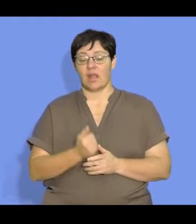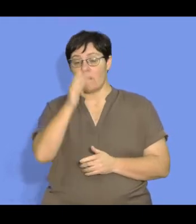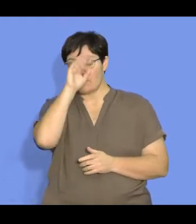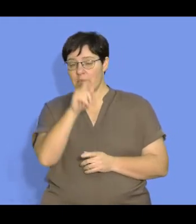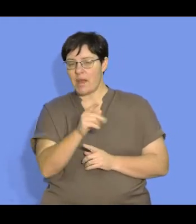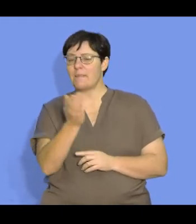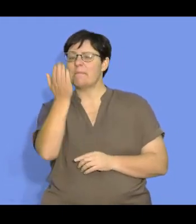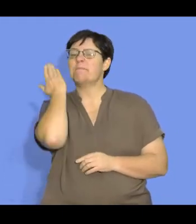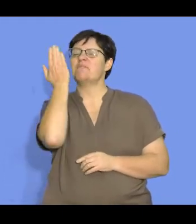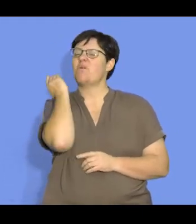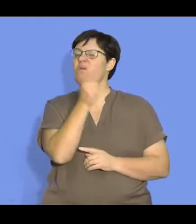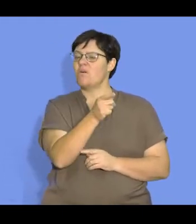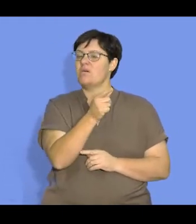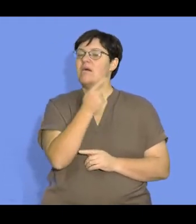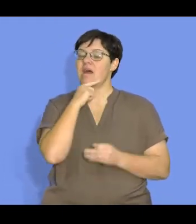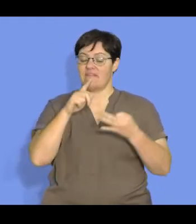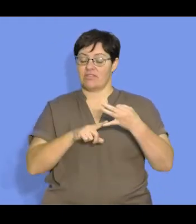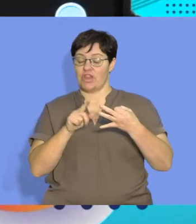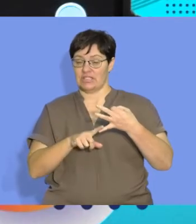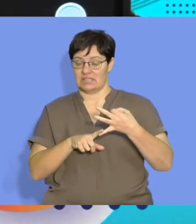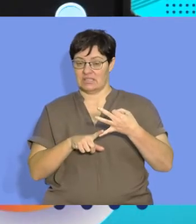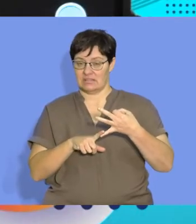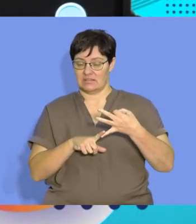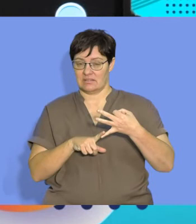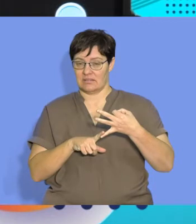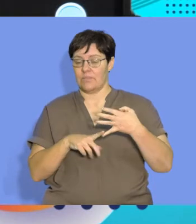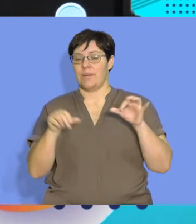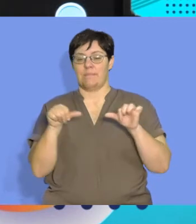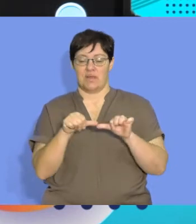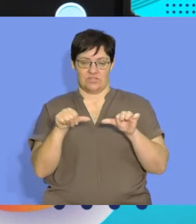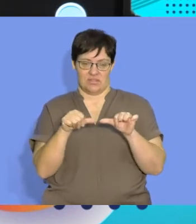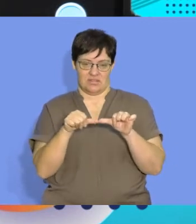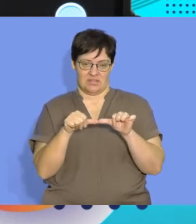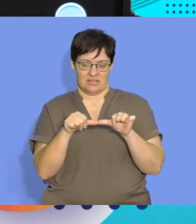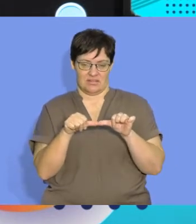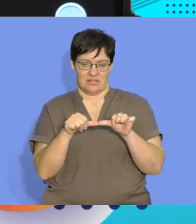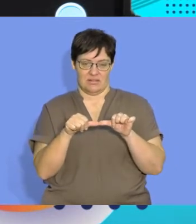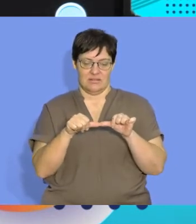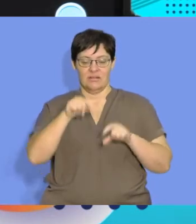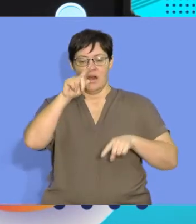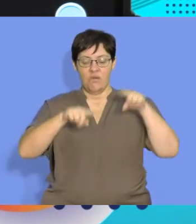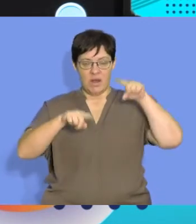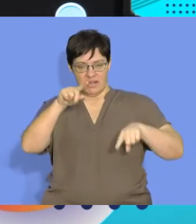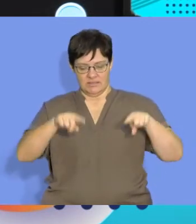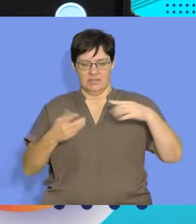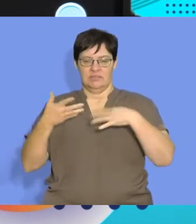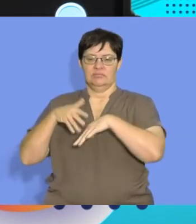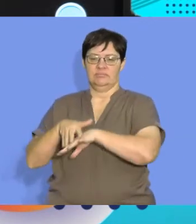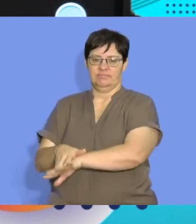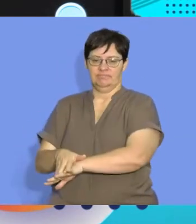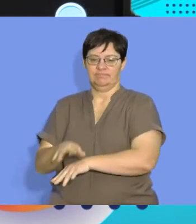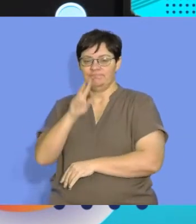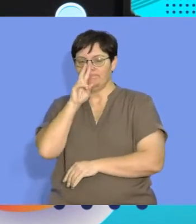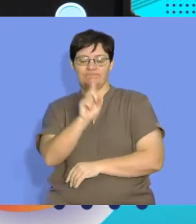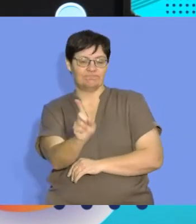remember back then, there was a third way that we can measure the rate of the reaction, and that was